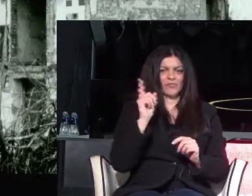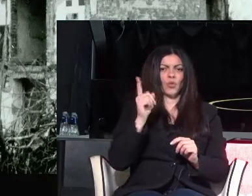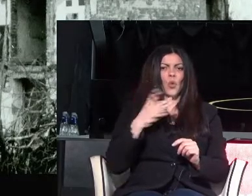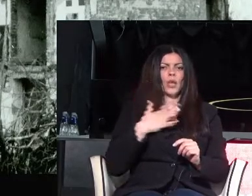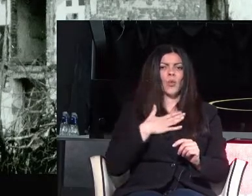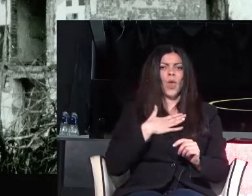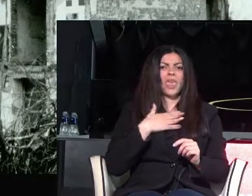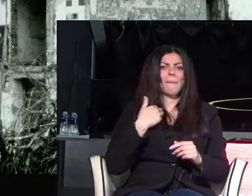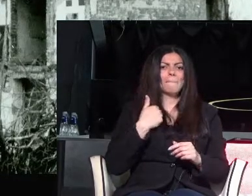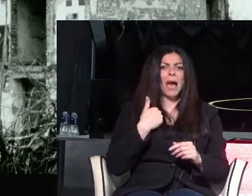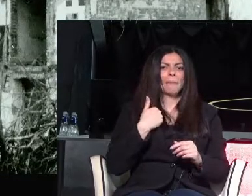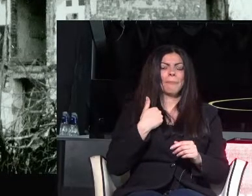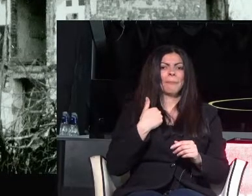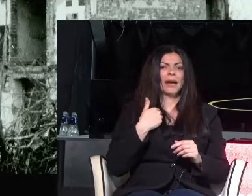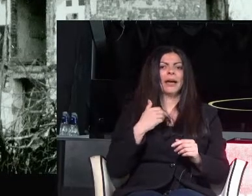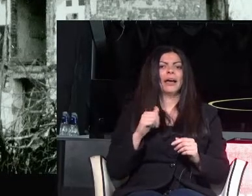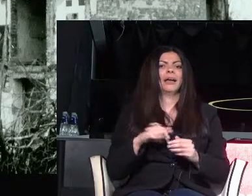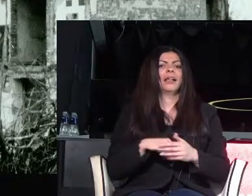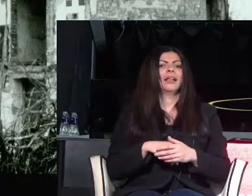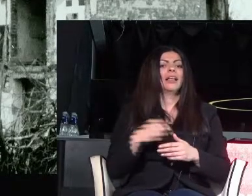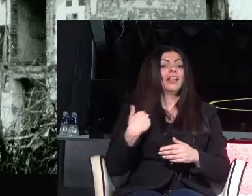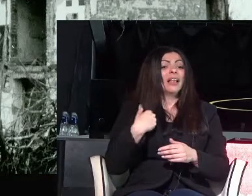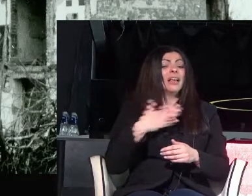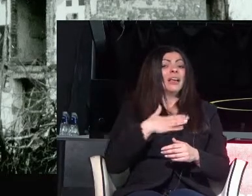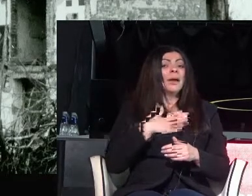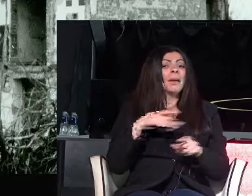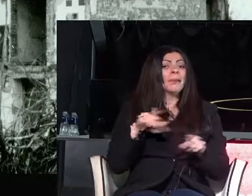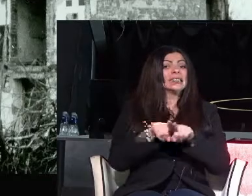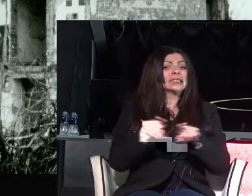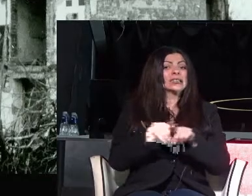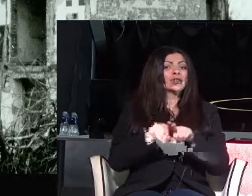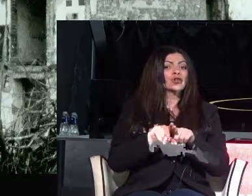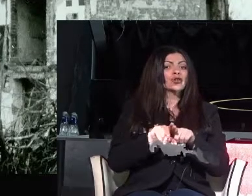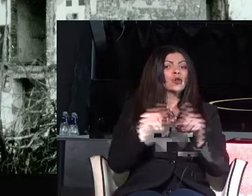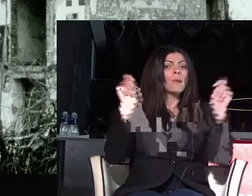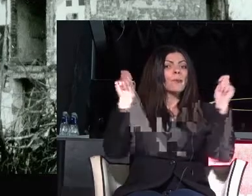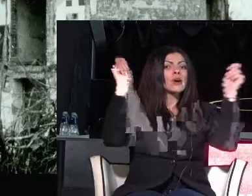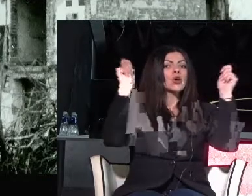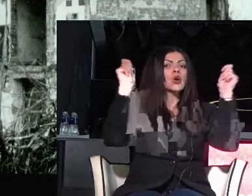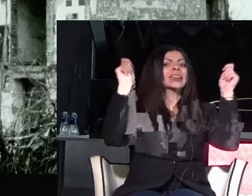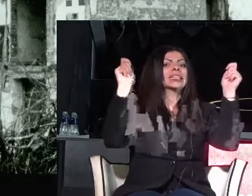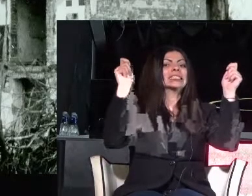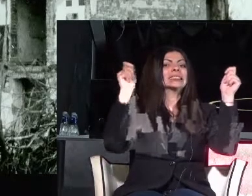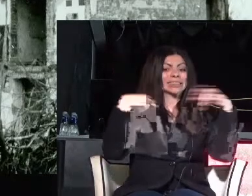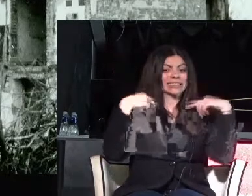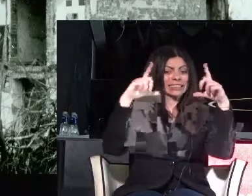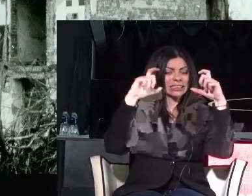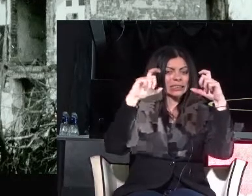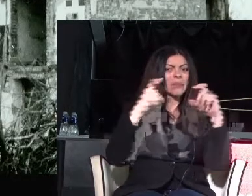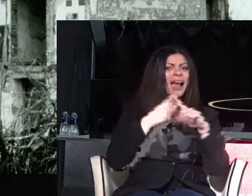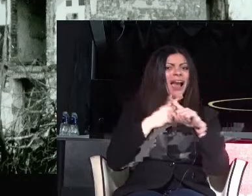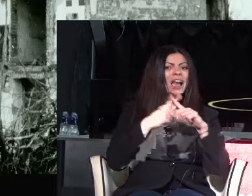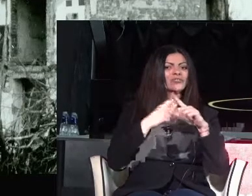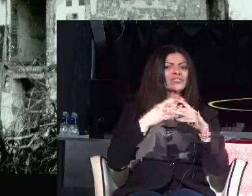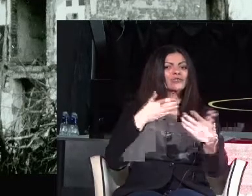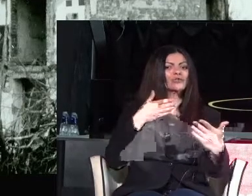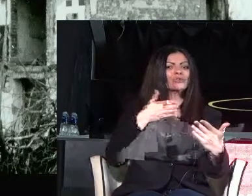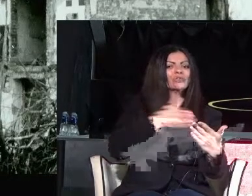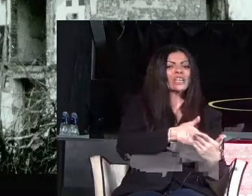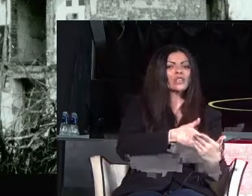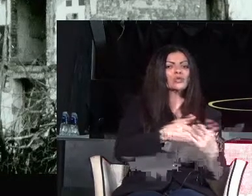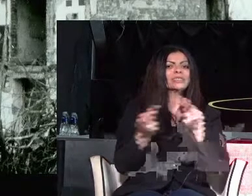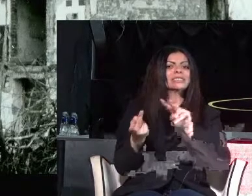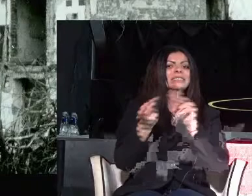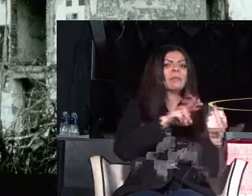Haskovo region when people were against the renaming process. And again, for me, this was quite interesting to see and